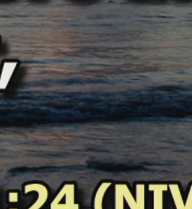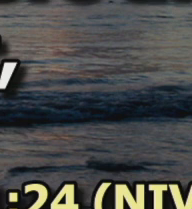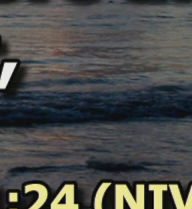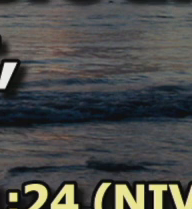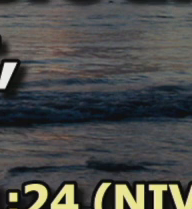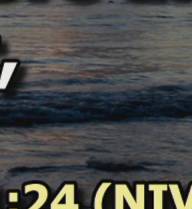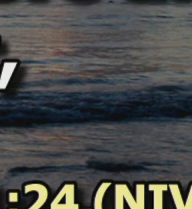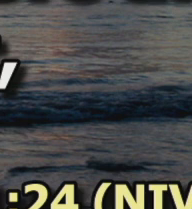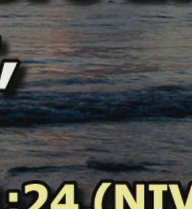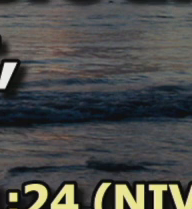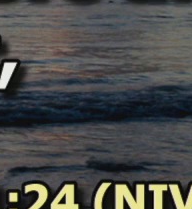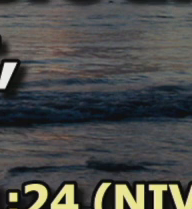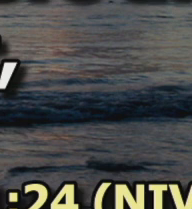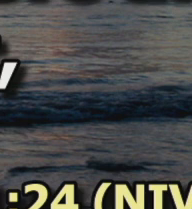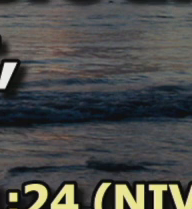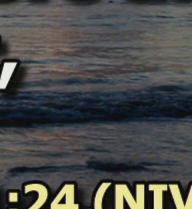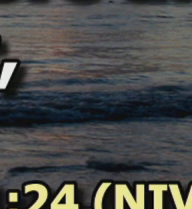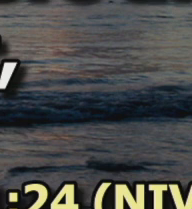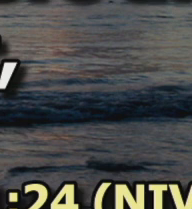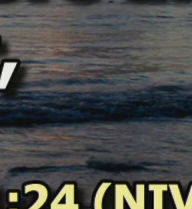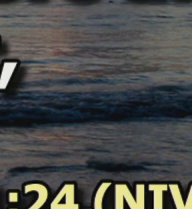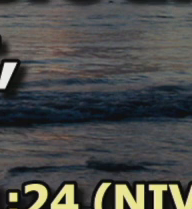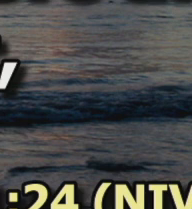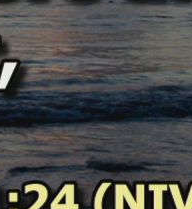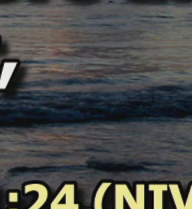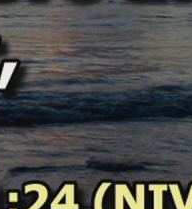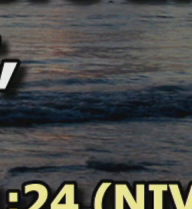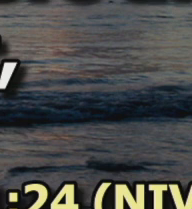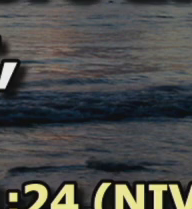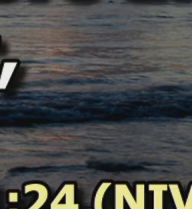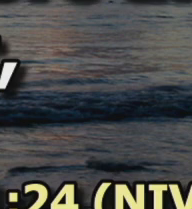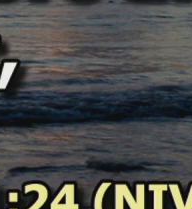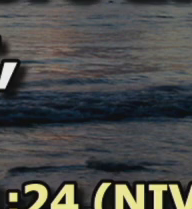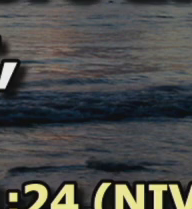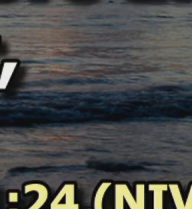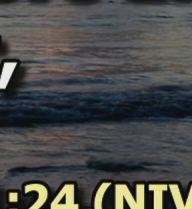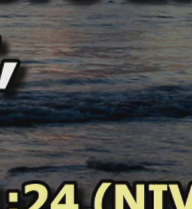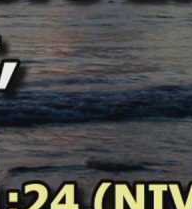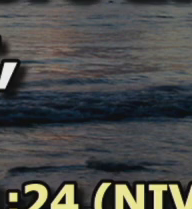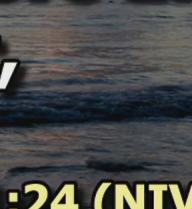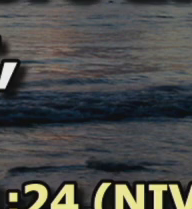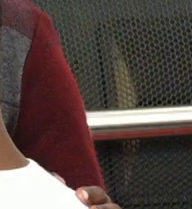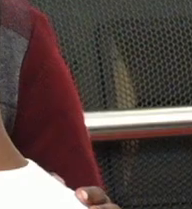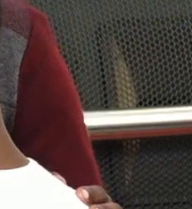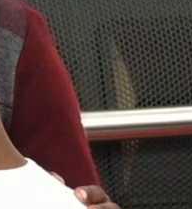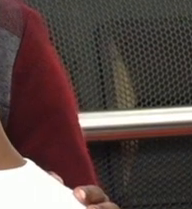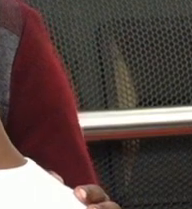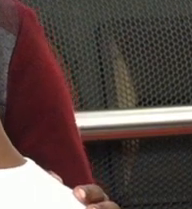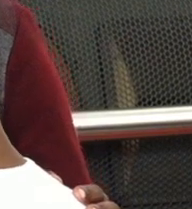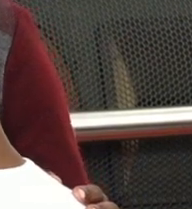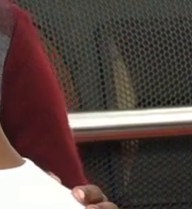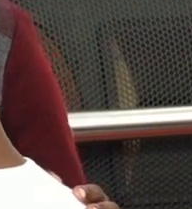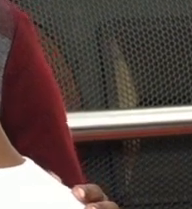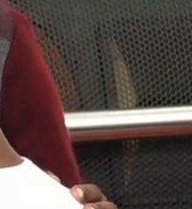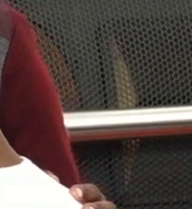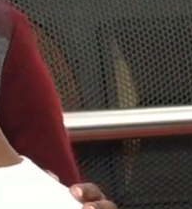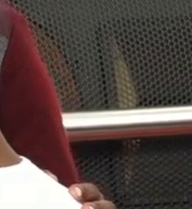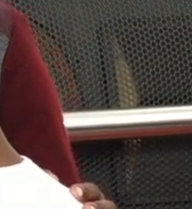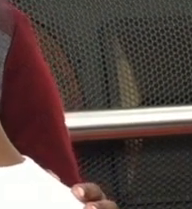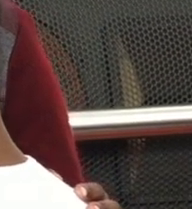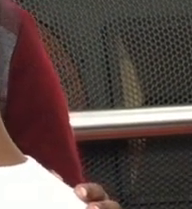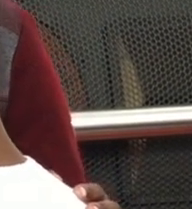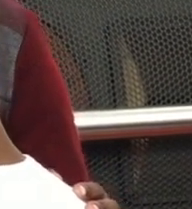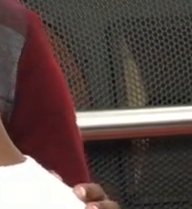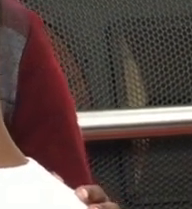relationships, as I've said. You feel rejection, unwanted, isolation. Just come and